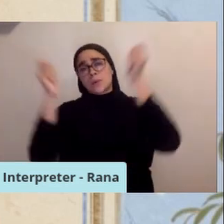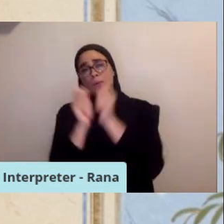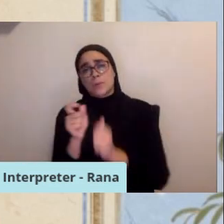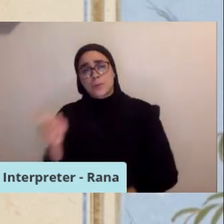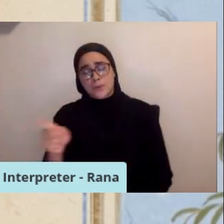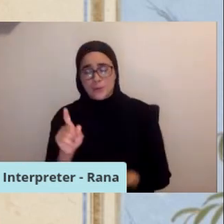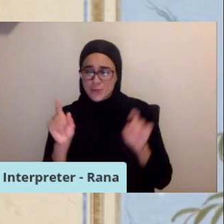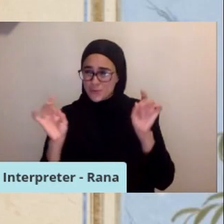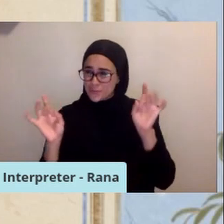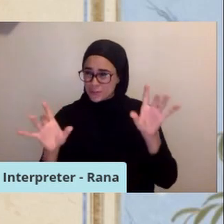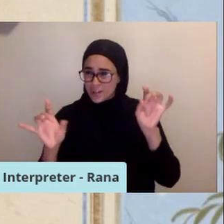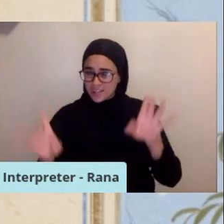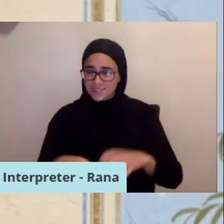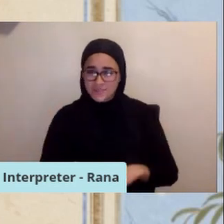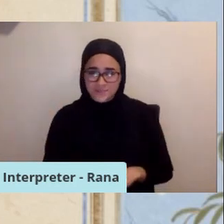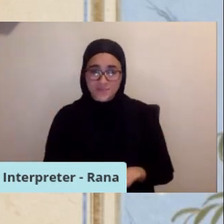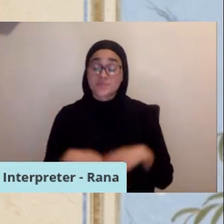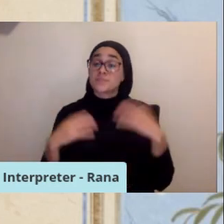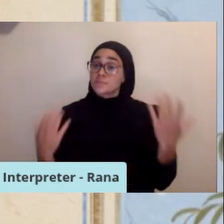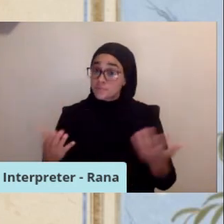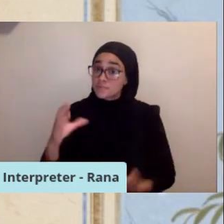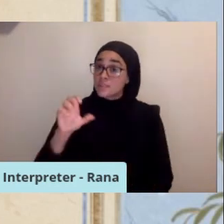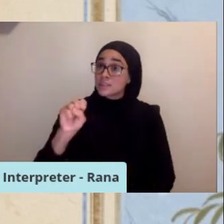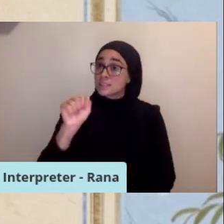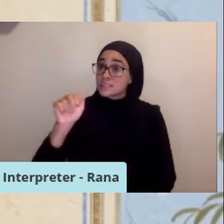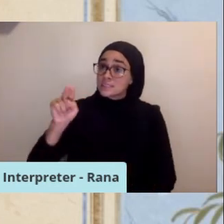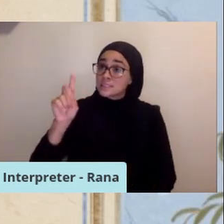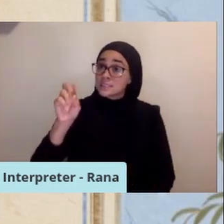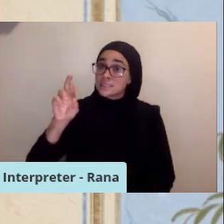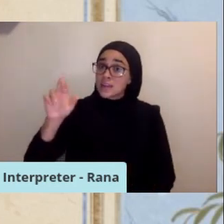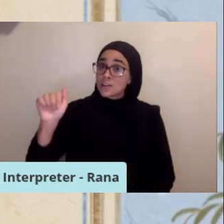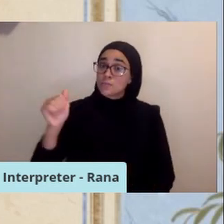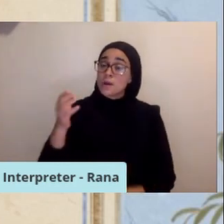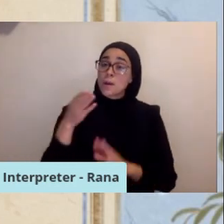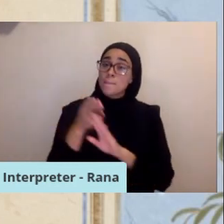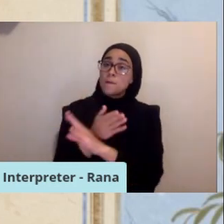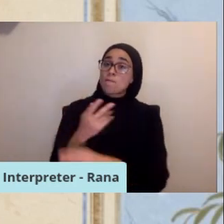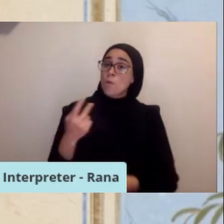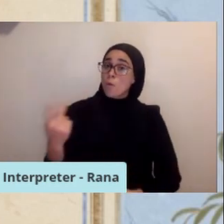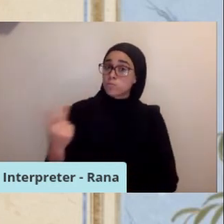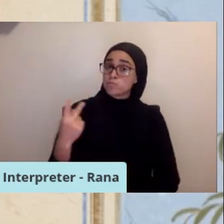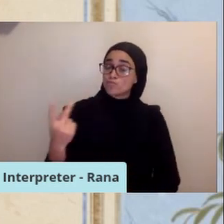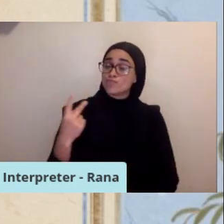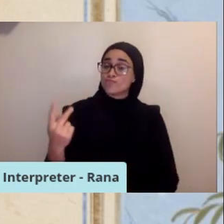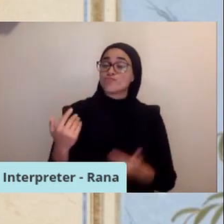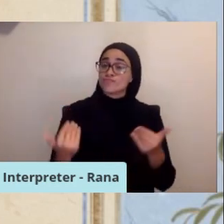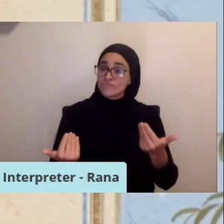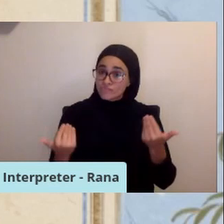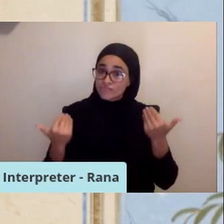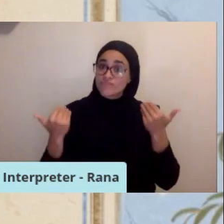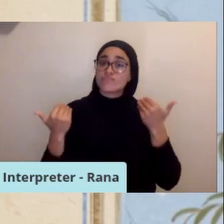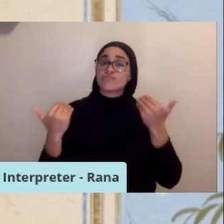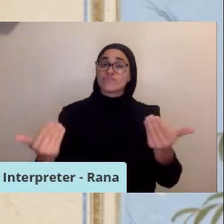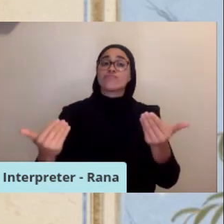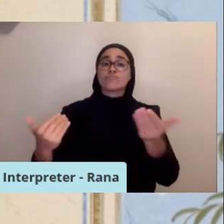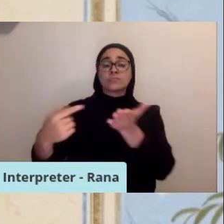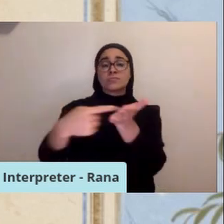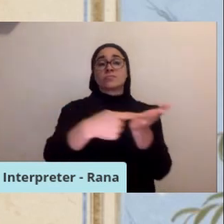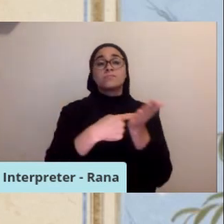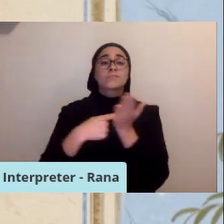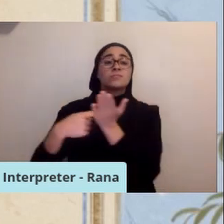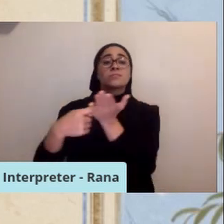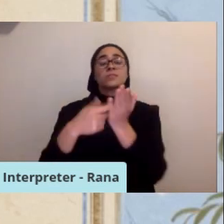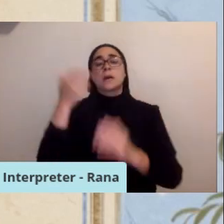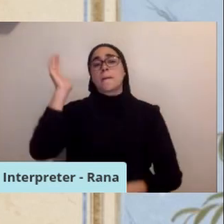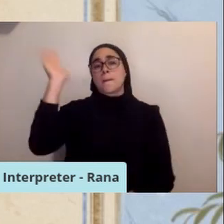Inshallah. Inshallah. So Sandra, before you and I offer our reflections and